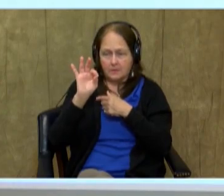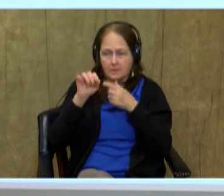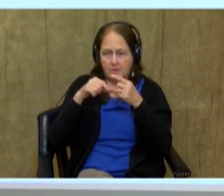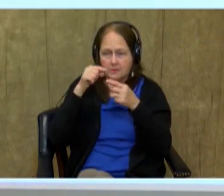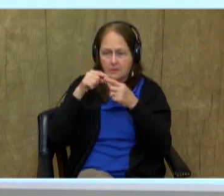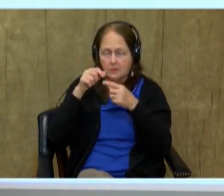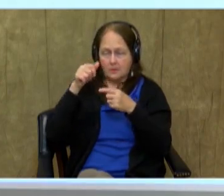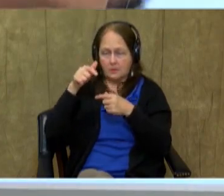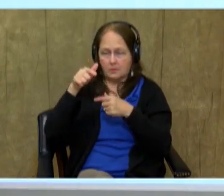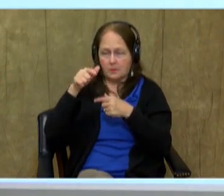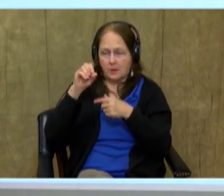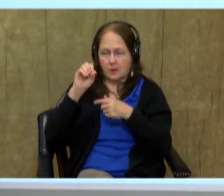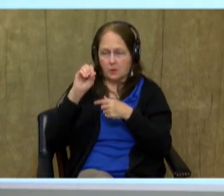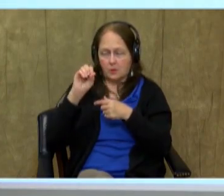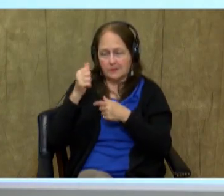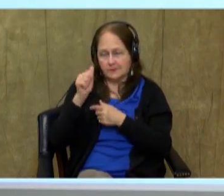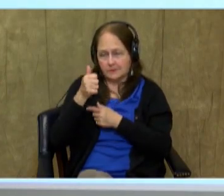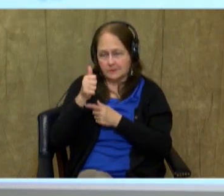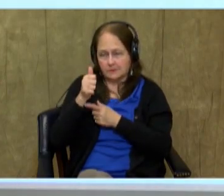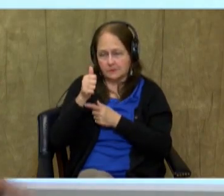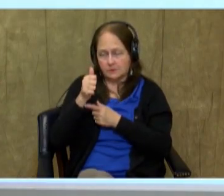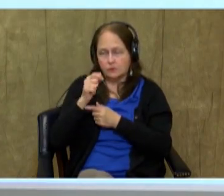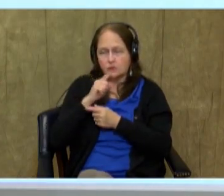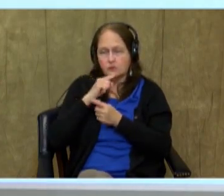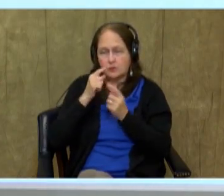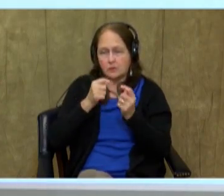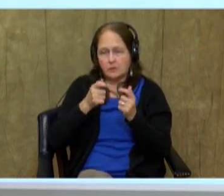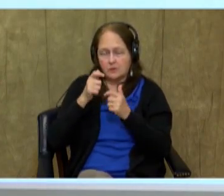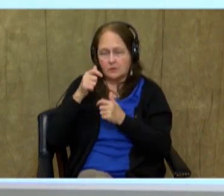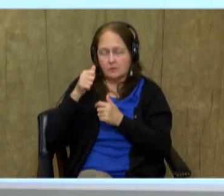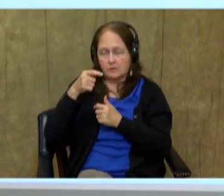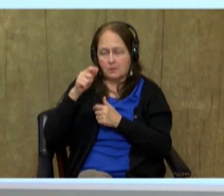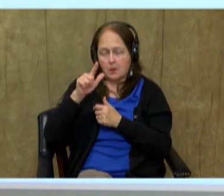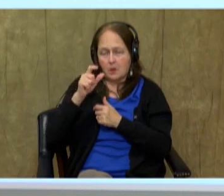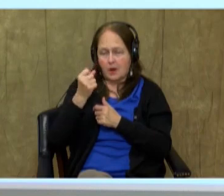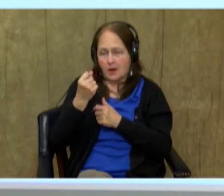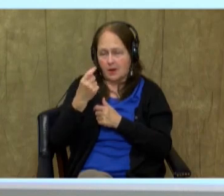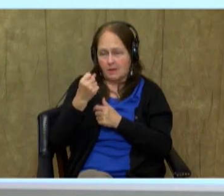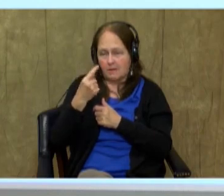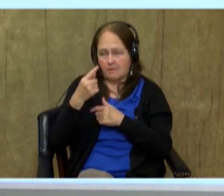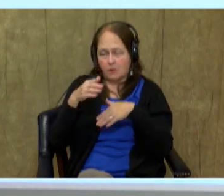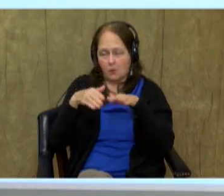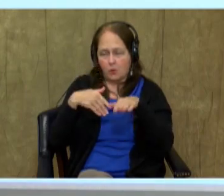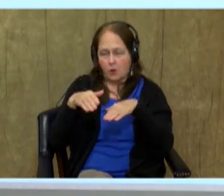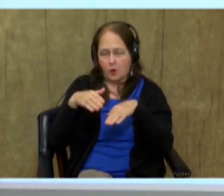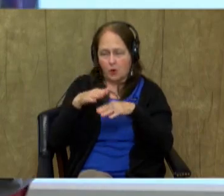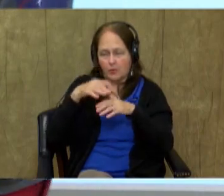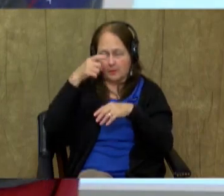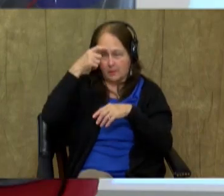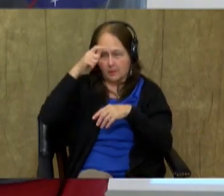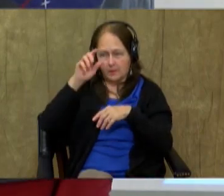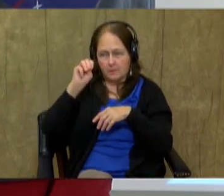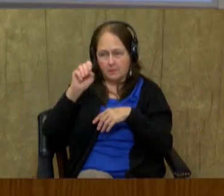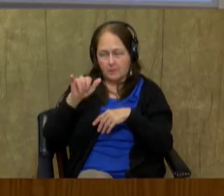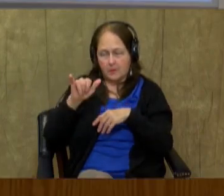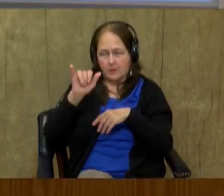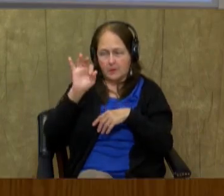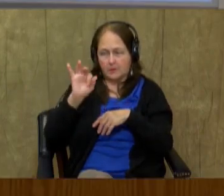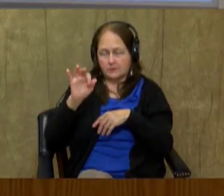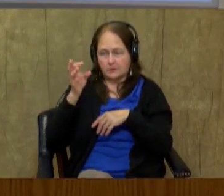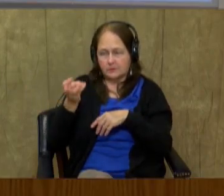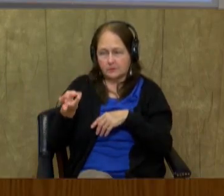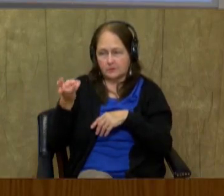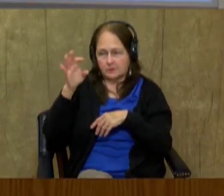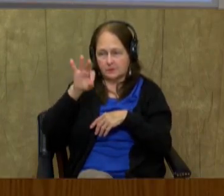minute. Apollo 10, I want to talk about this one really quick because Apollo 11 is the first time we walked on the moon. This is May in